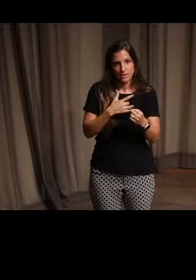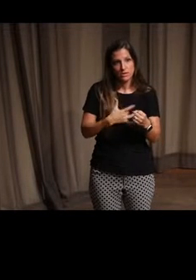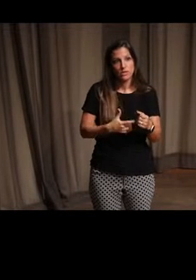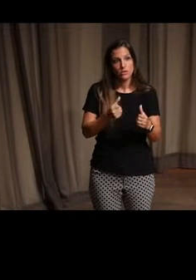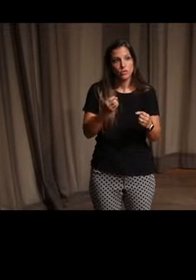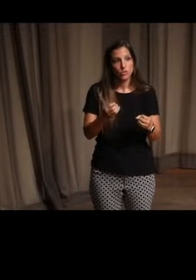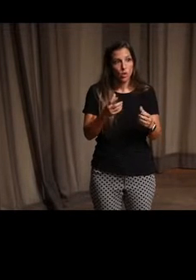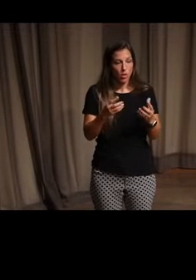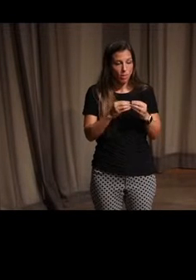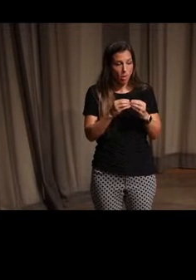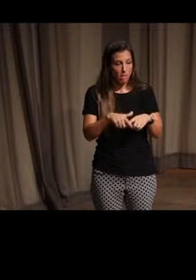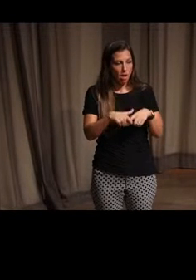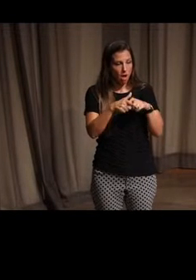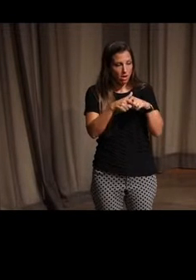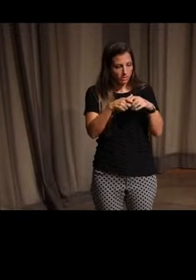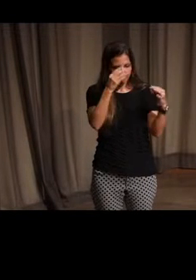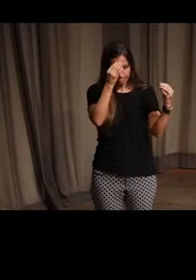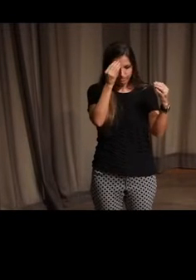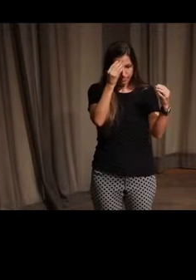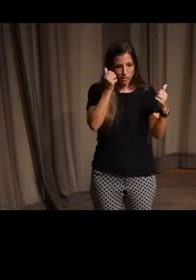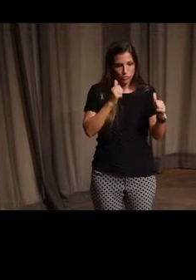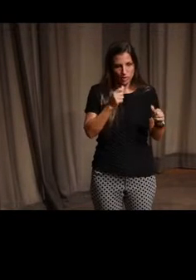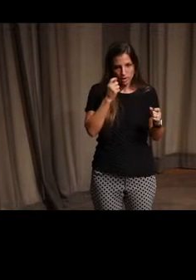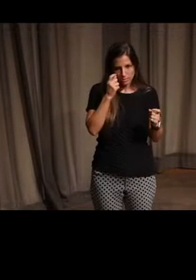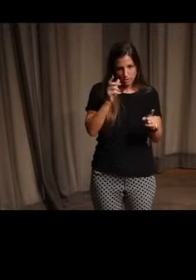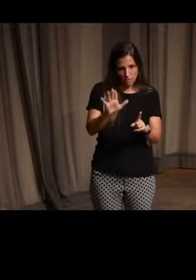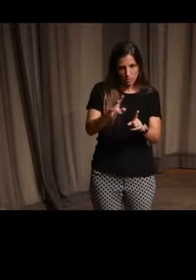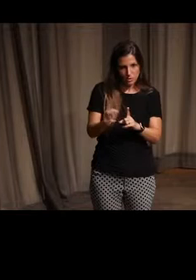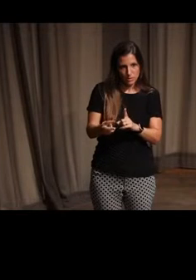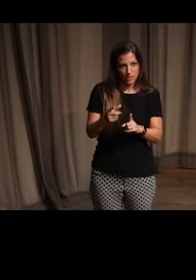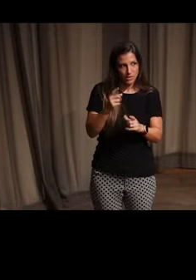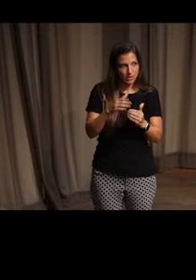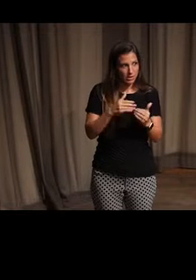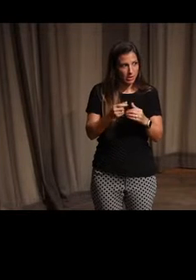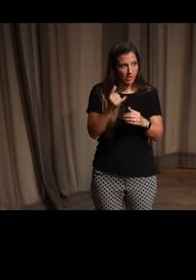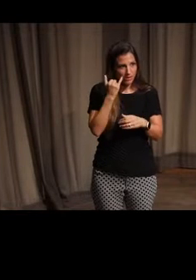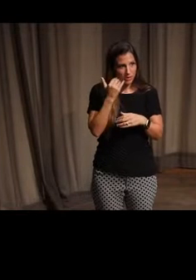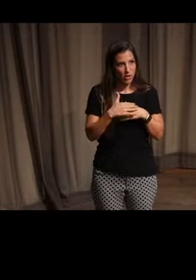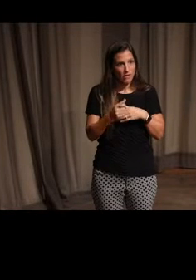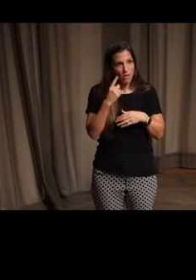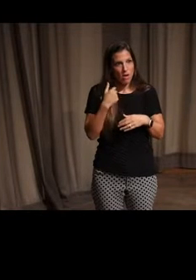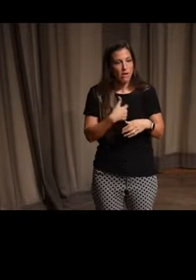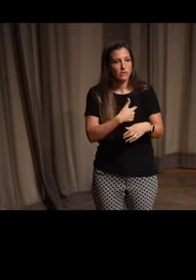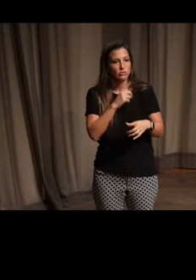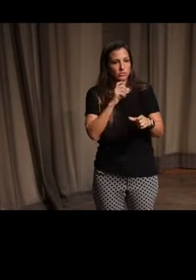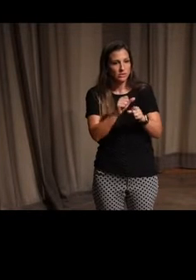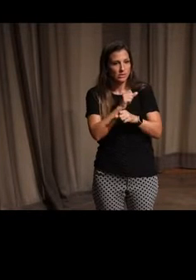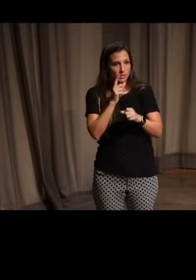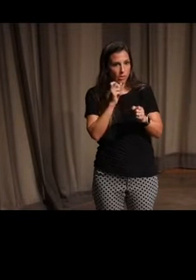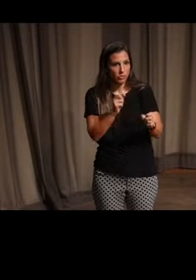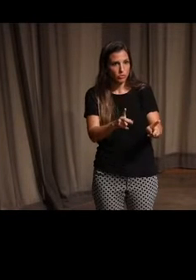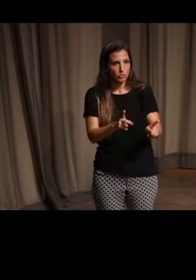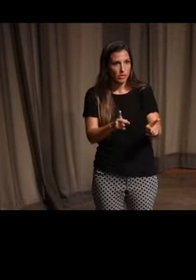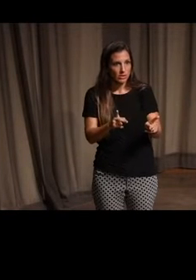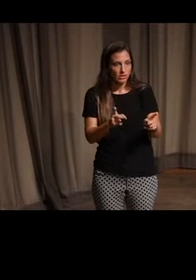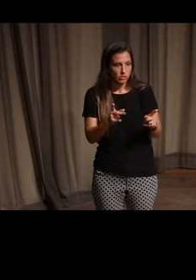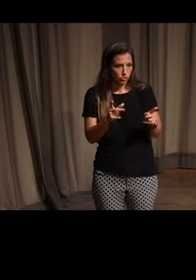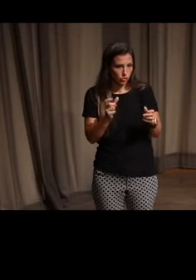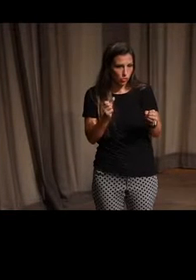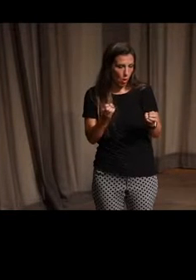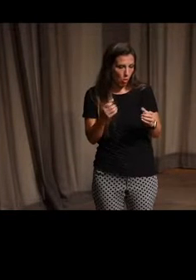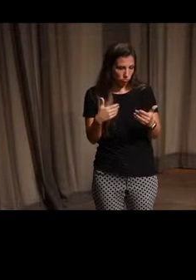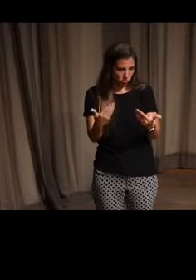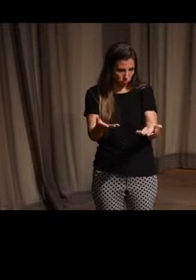more that we can pause and actually try and understand what the other person is saying, even if it sounds appalling to us, is giving that a chance so that we